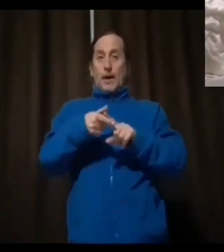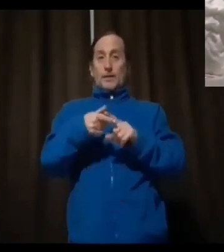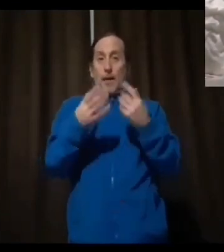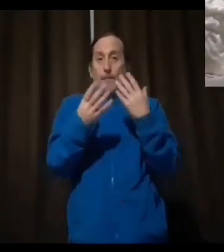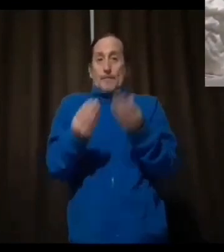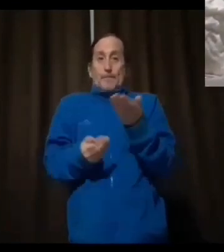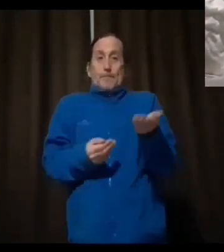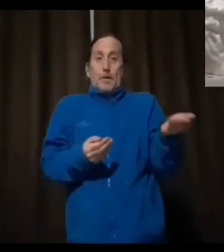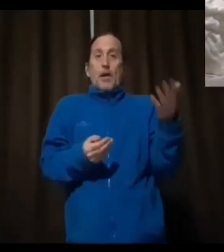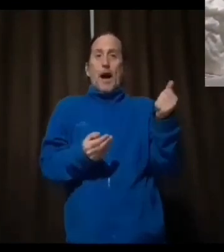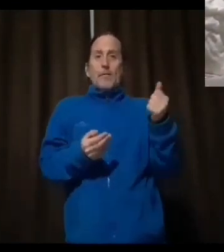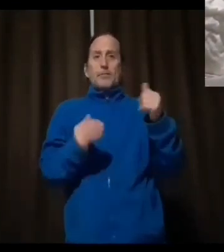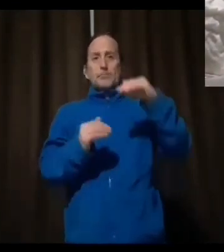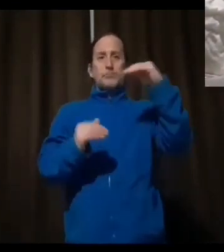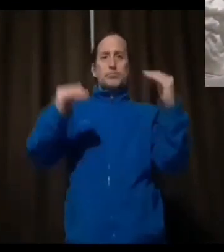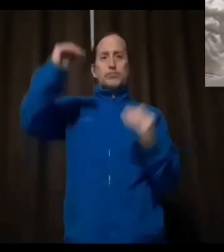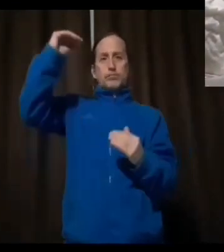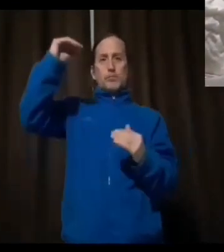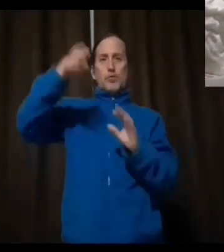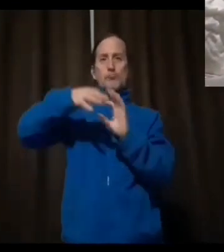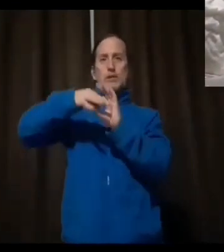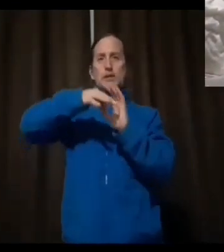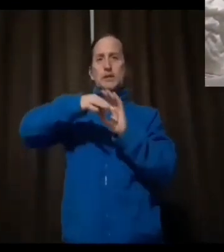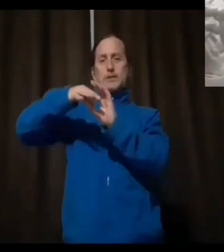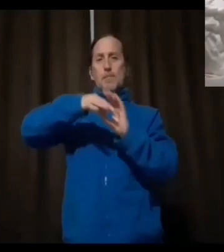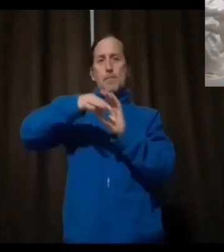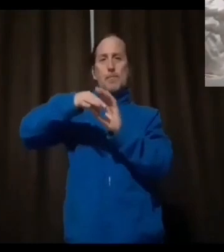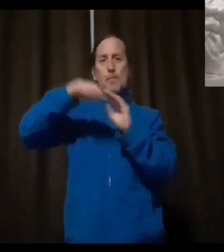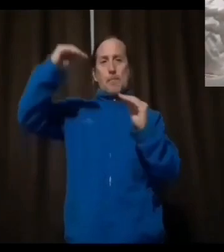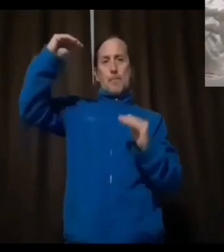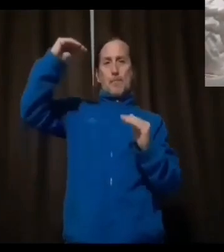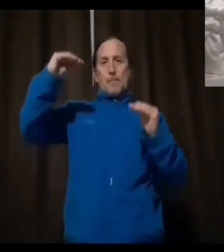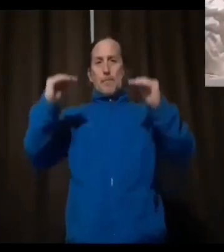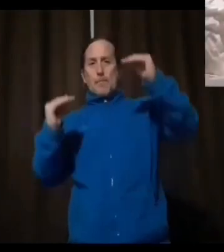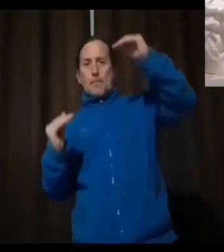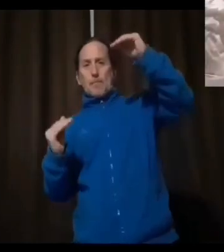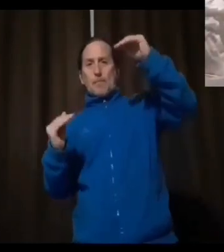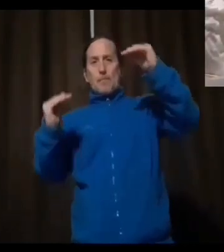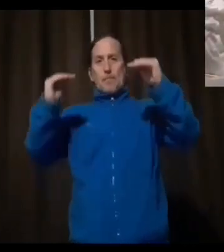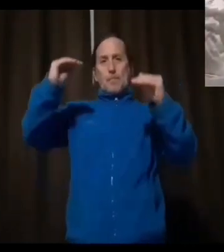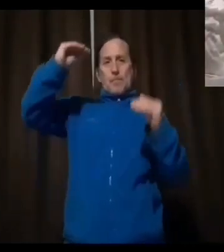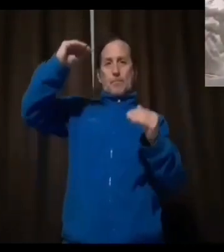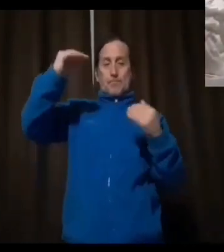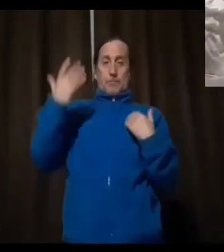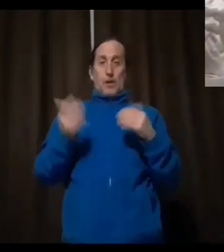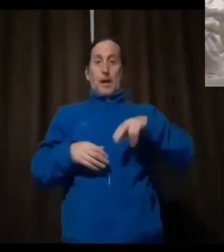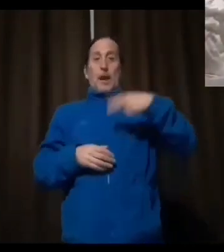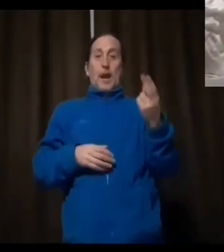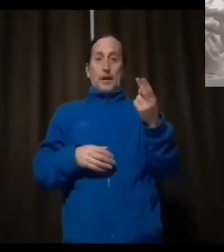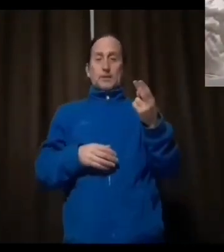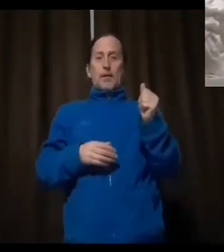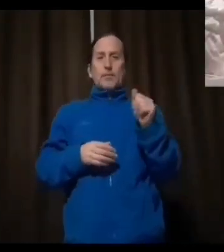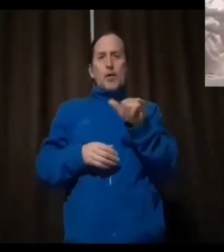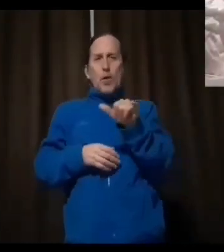And we think, so what I'm going to do next is I'm going to run it for which way. But the inequality that I